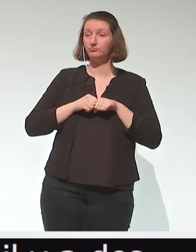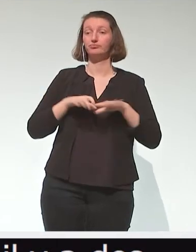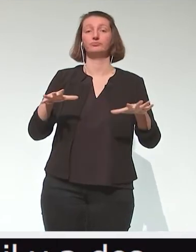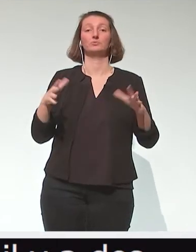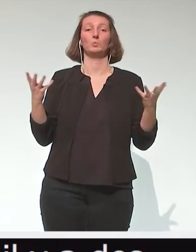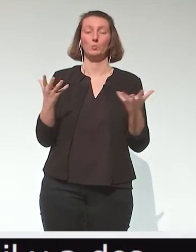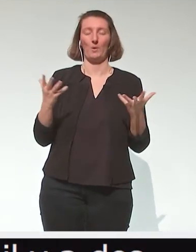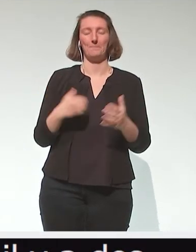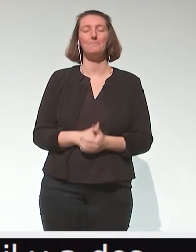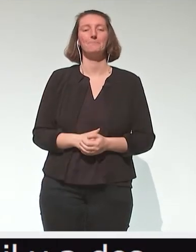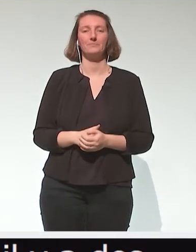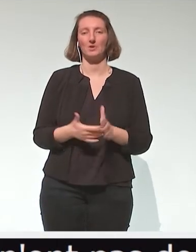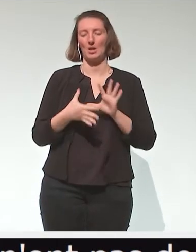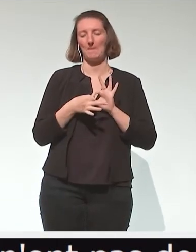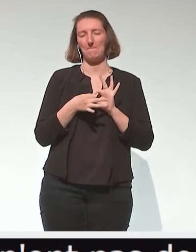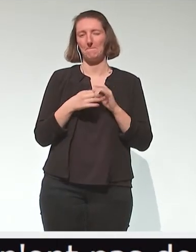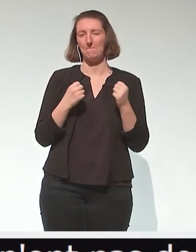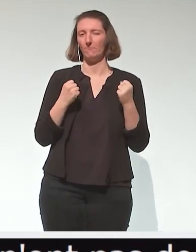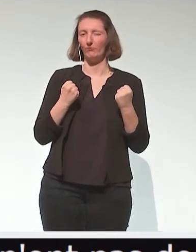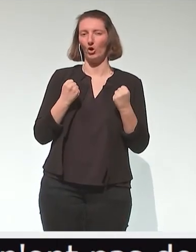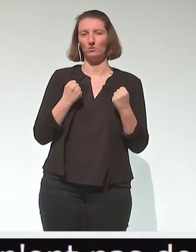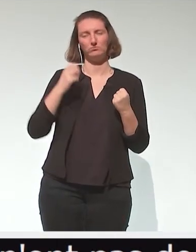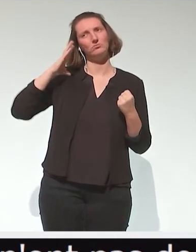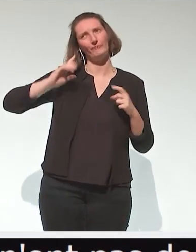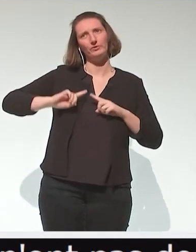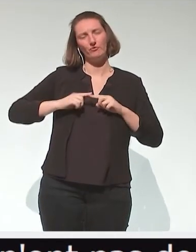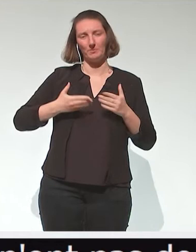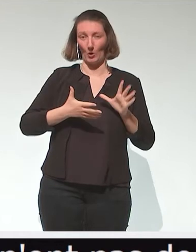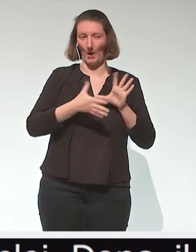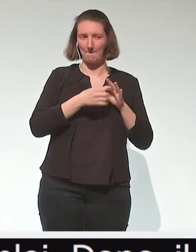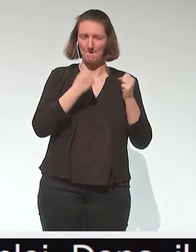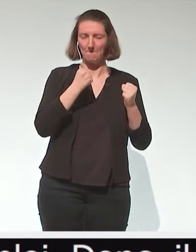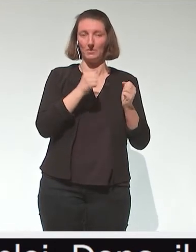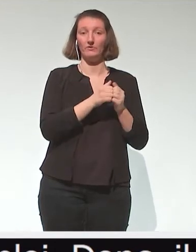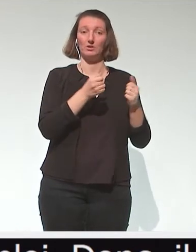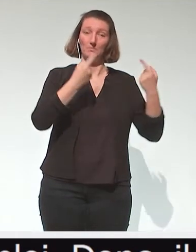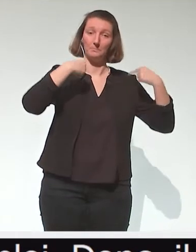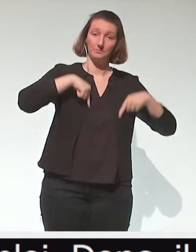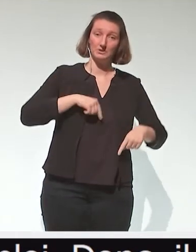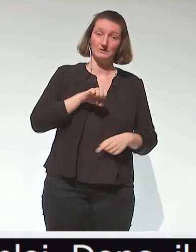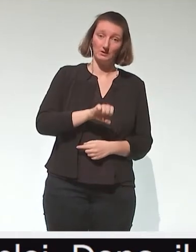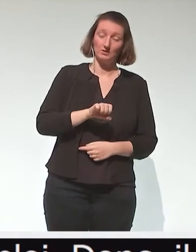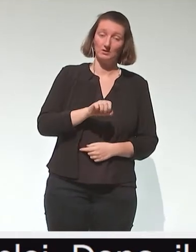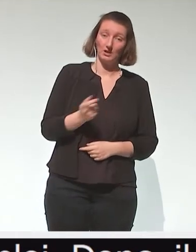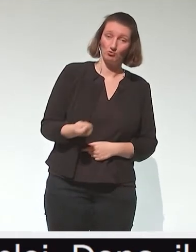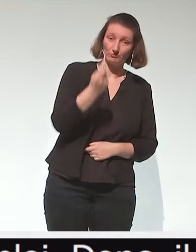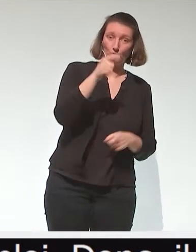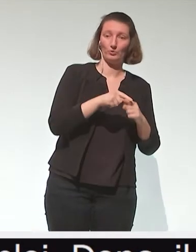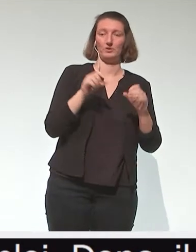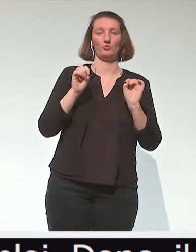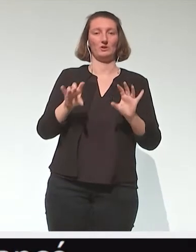tighter than before, I would say, with the Ministry of Education. They provide the